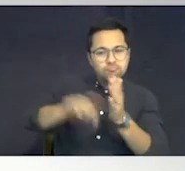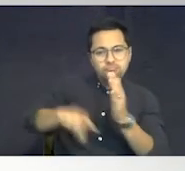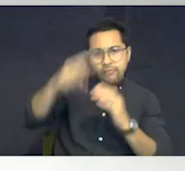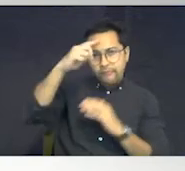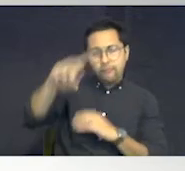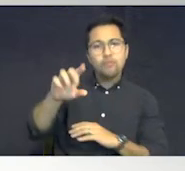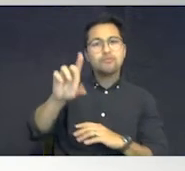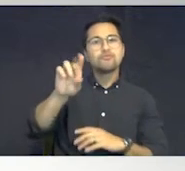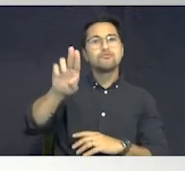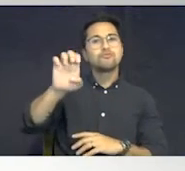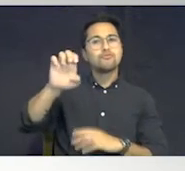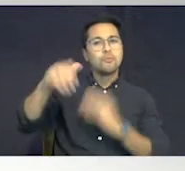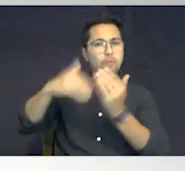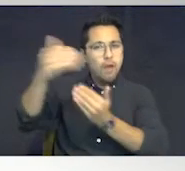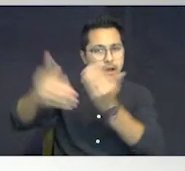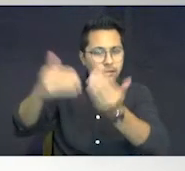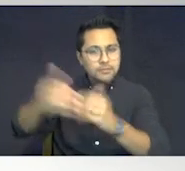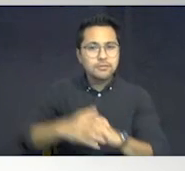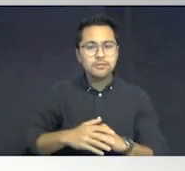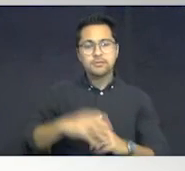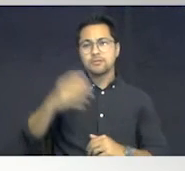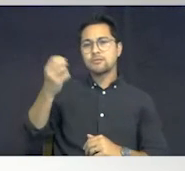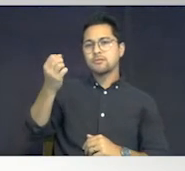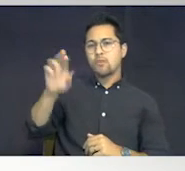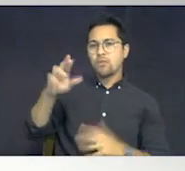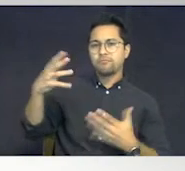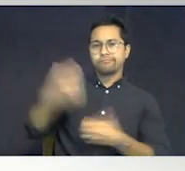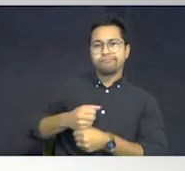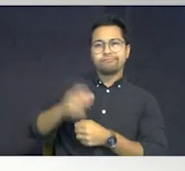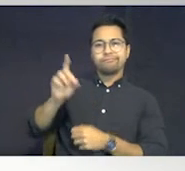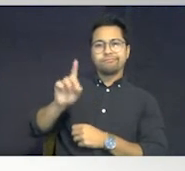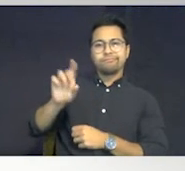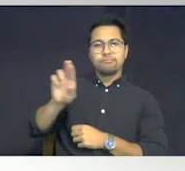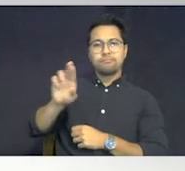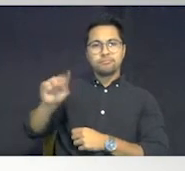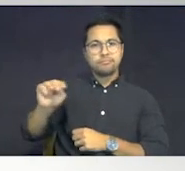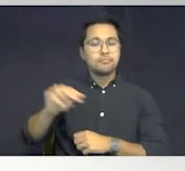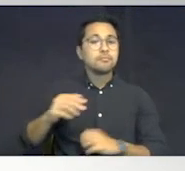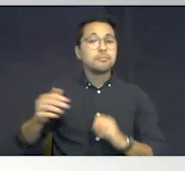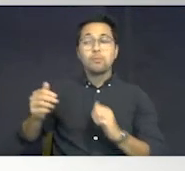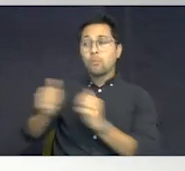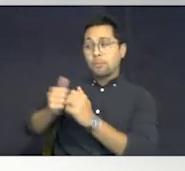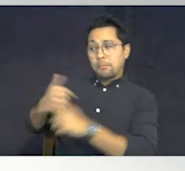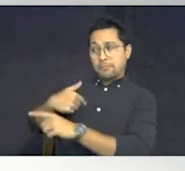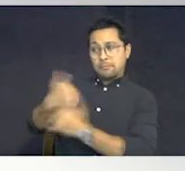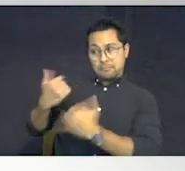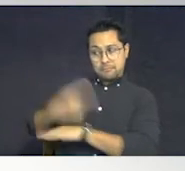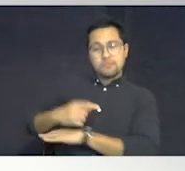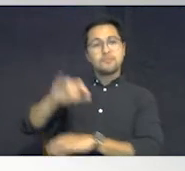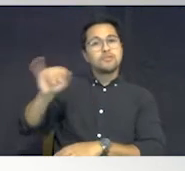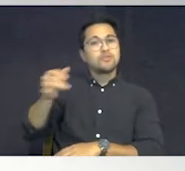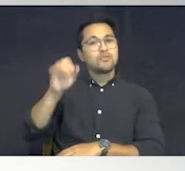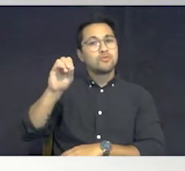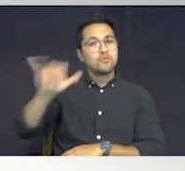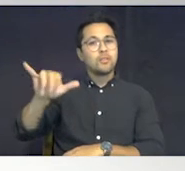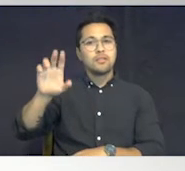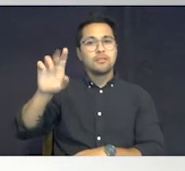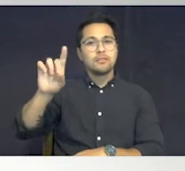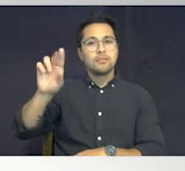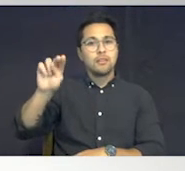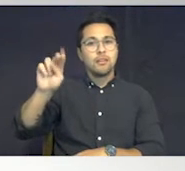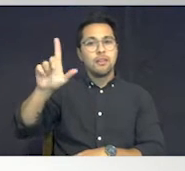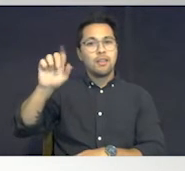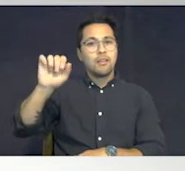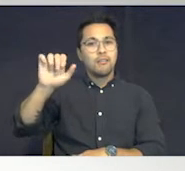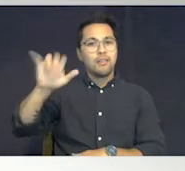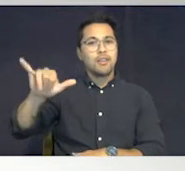Dispute Resolution and Monitoring Unit, or DRM. With me today are Ms. Joy Dunleavy, who currently serves as Program Specialist,